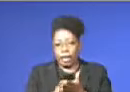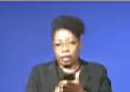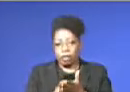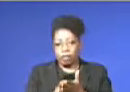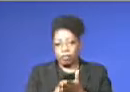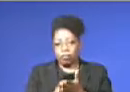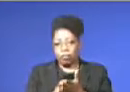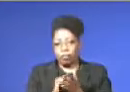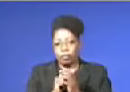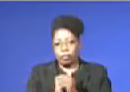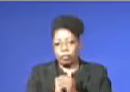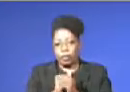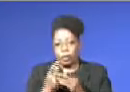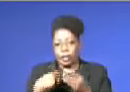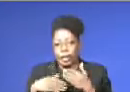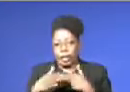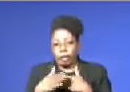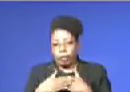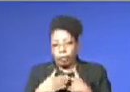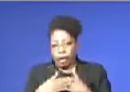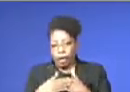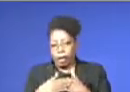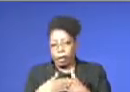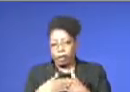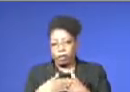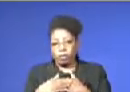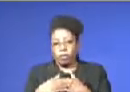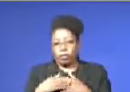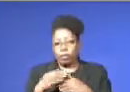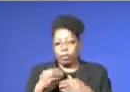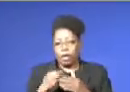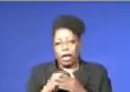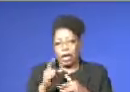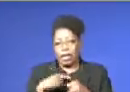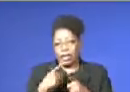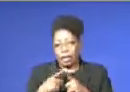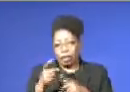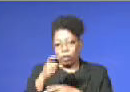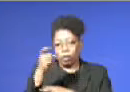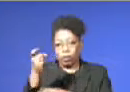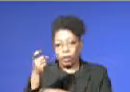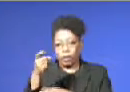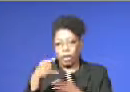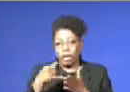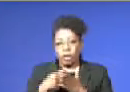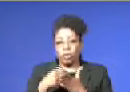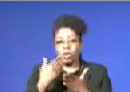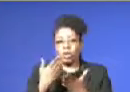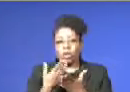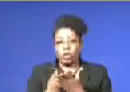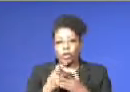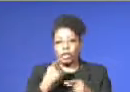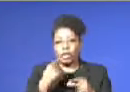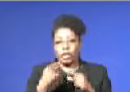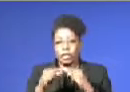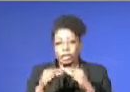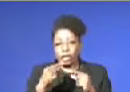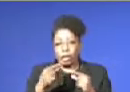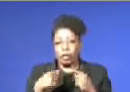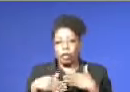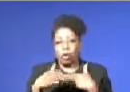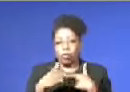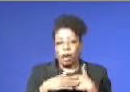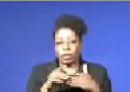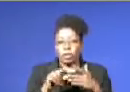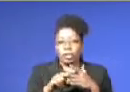our stride, kept back composure. We held off it and pulled off the win. But like I said, it was a good game, so we definitely gonna go back to the